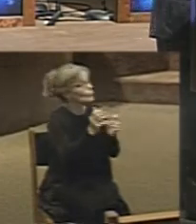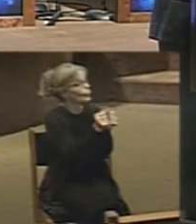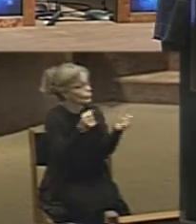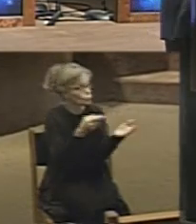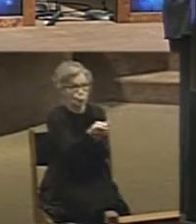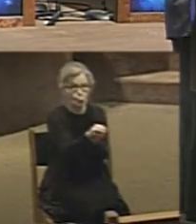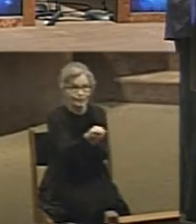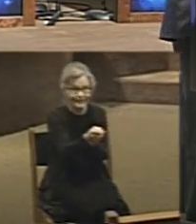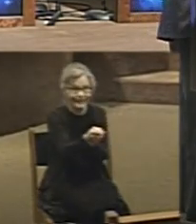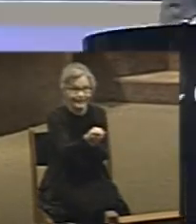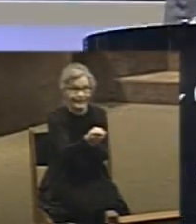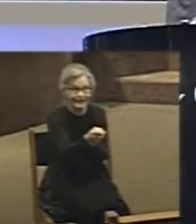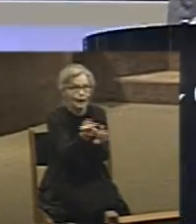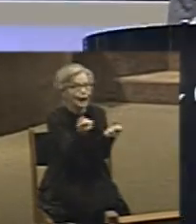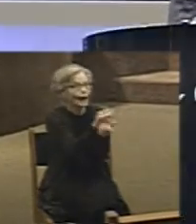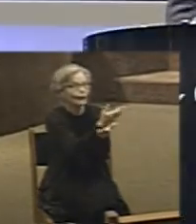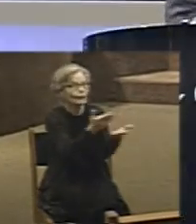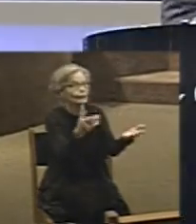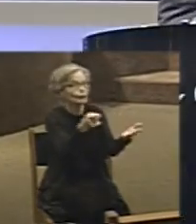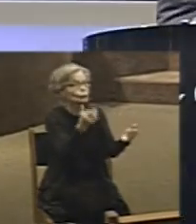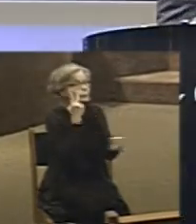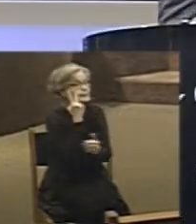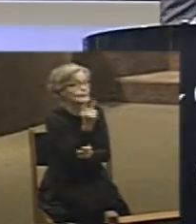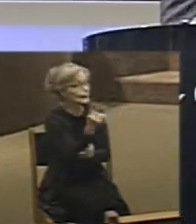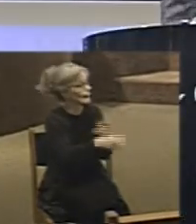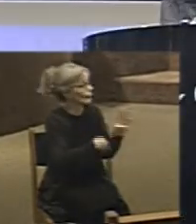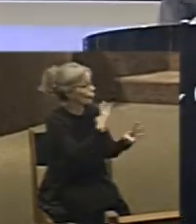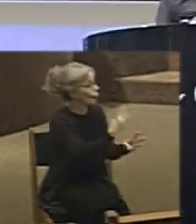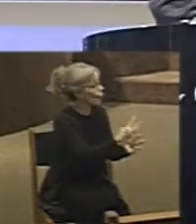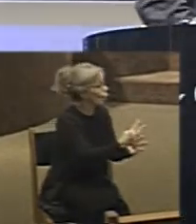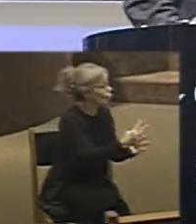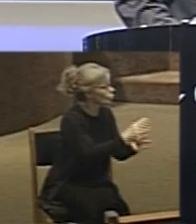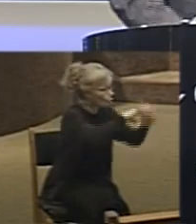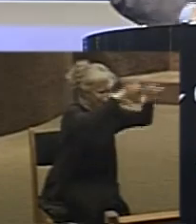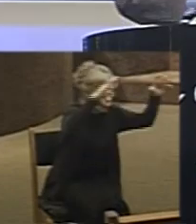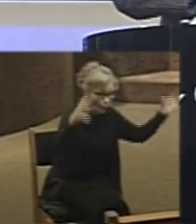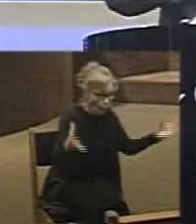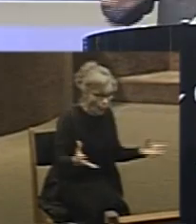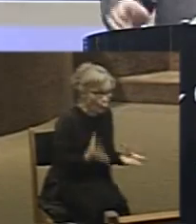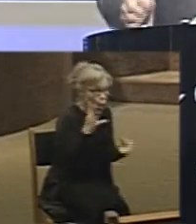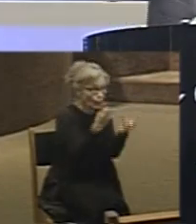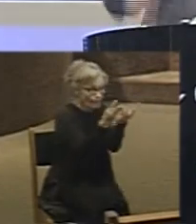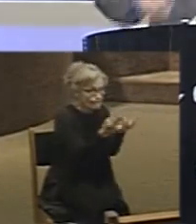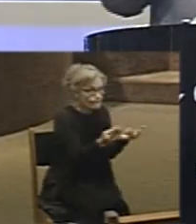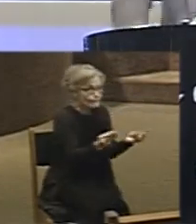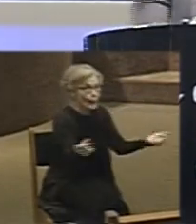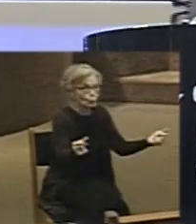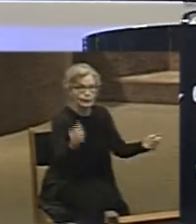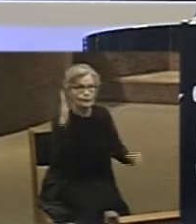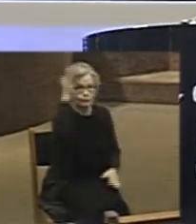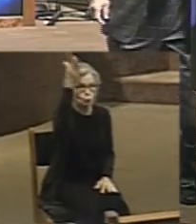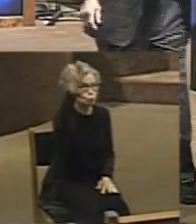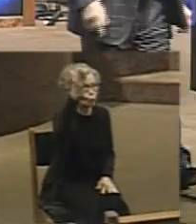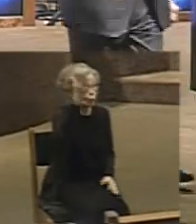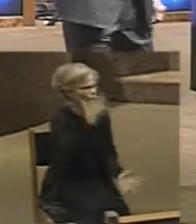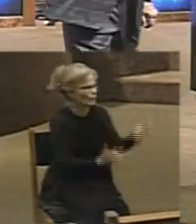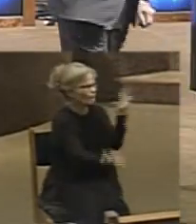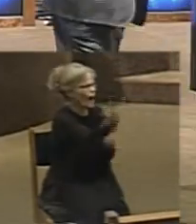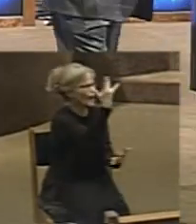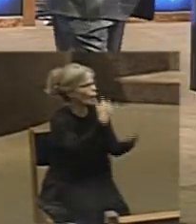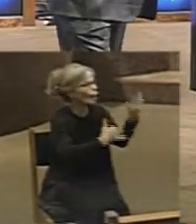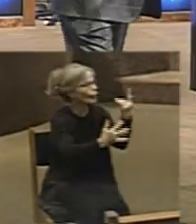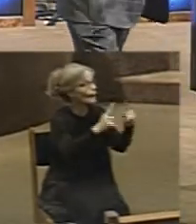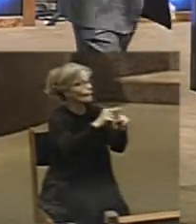Because everything you see in this world is going to melt with a fervent heat and pass away. But God said,